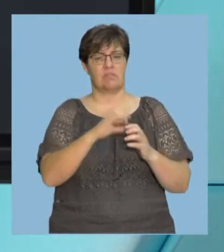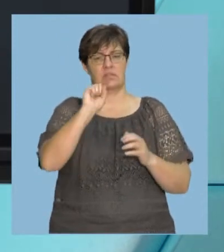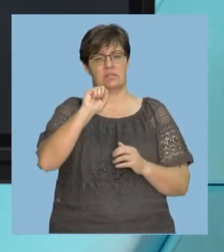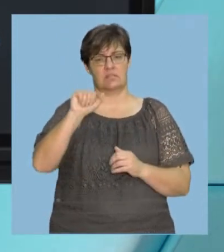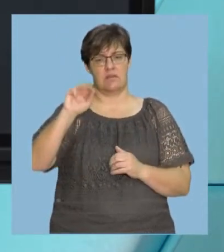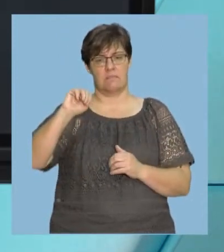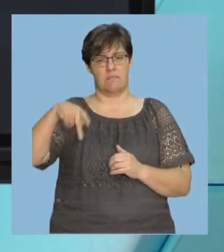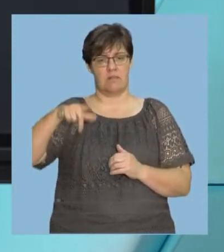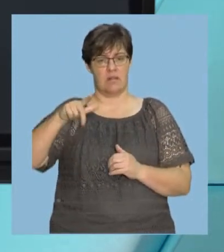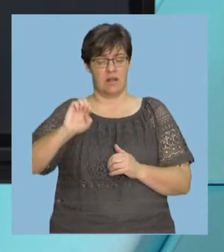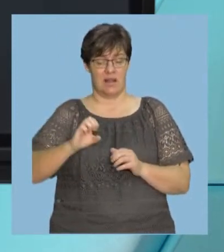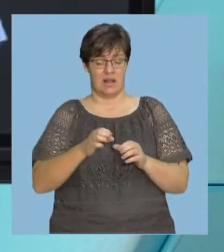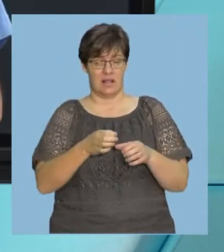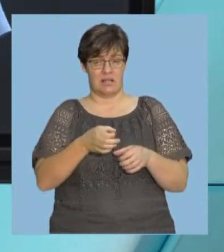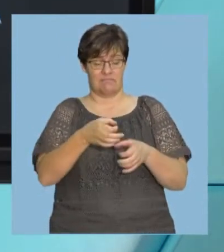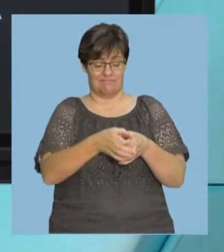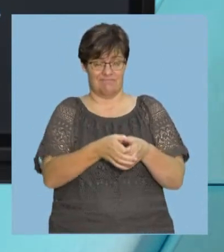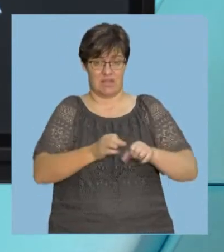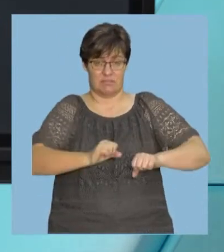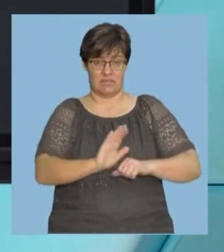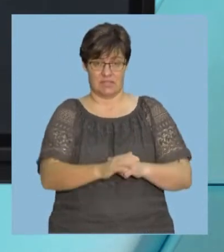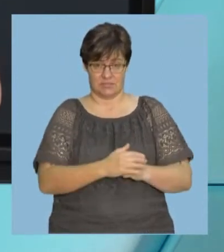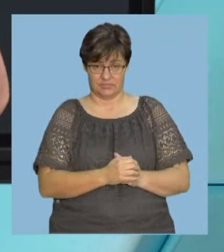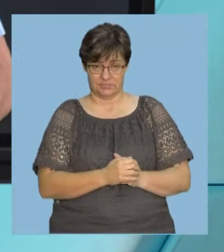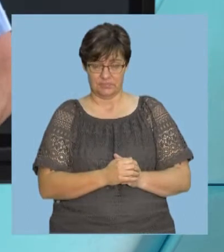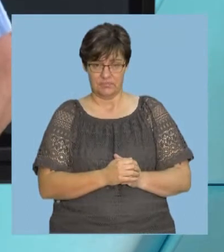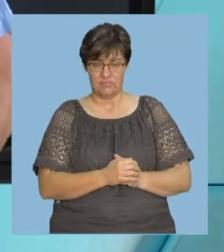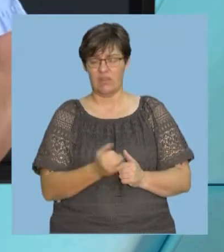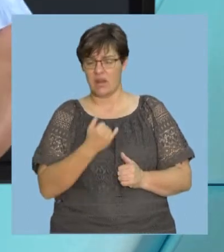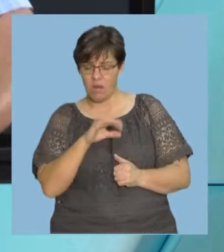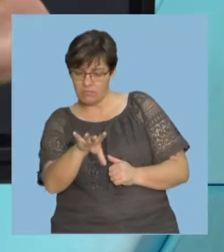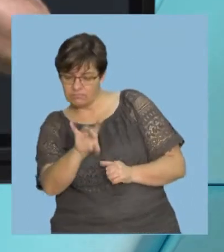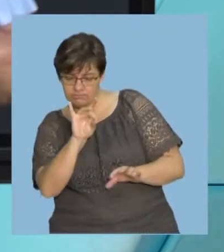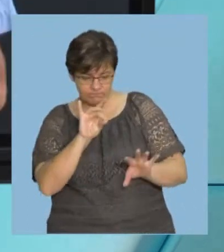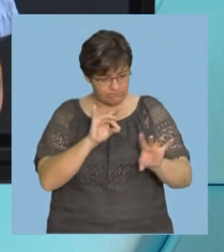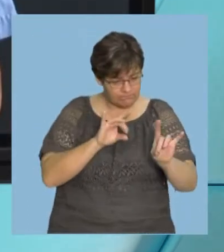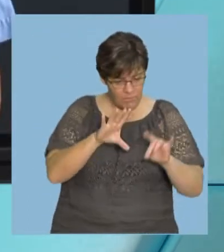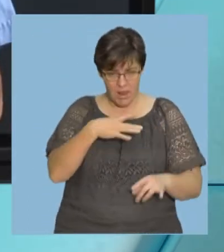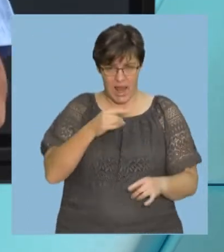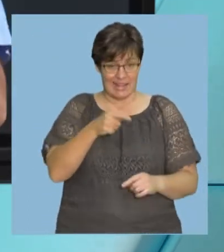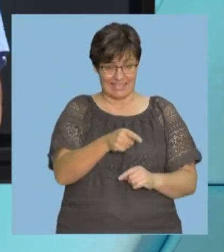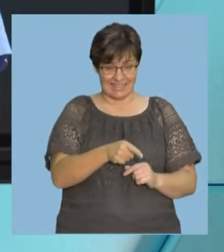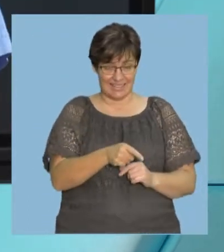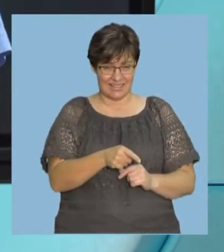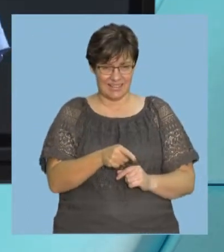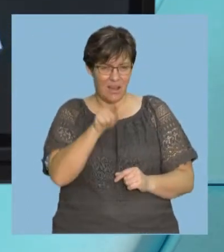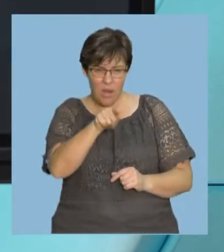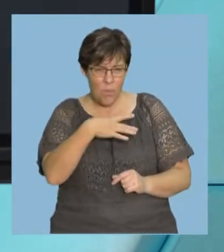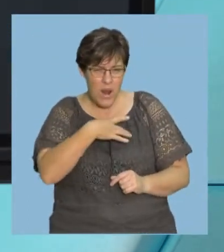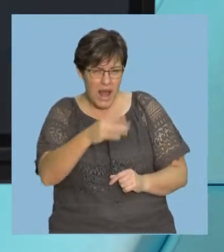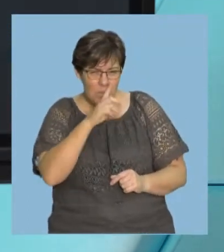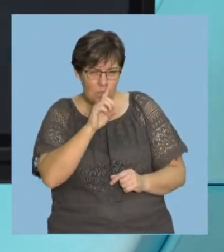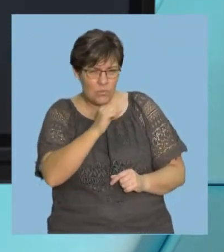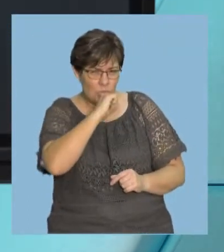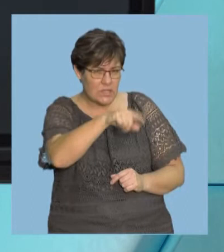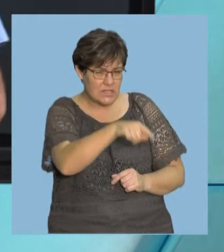space. And out of those, we're going to select the ones that are the ones that we would like to have. Do you remember what we call the ones that we'd